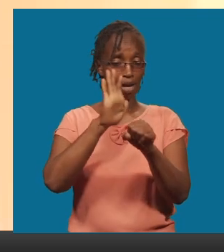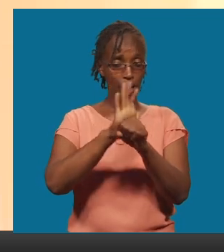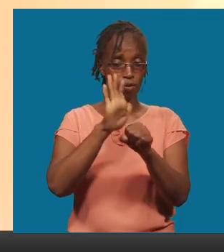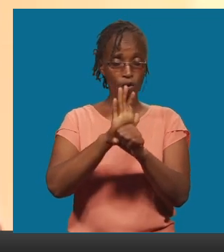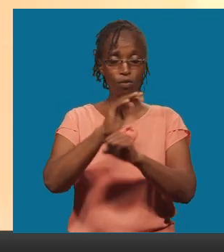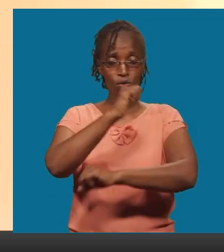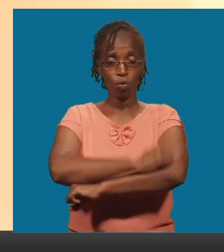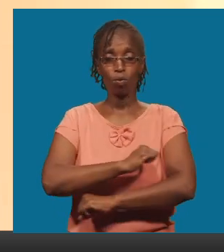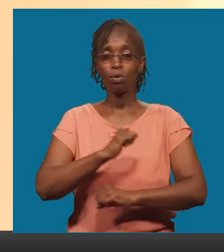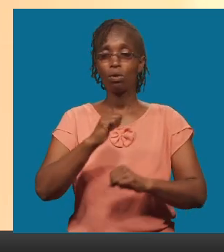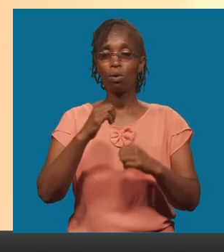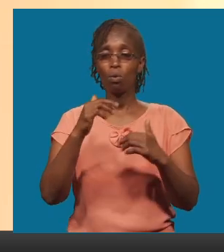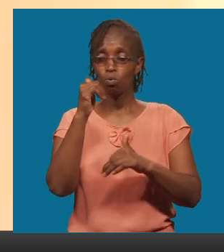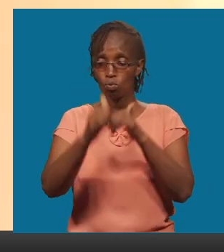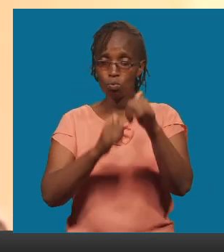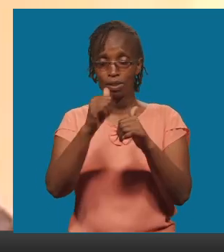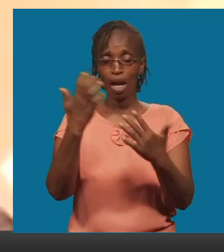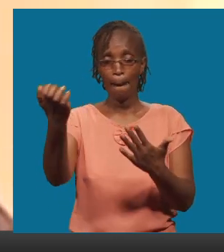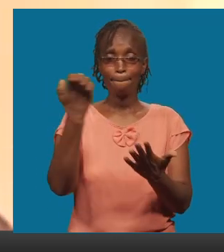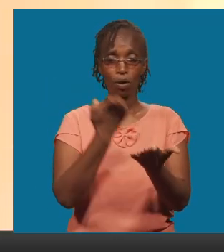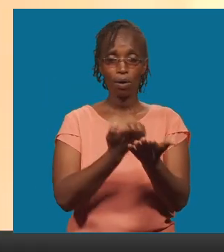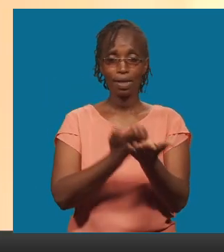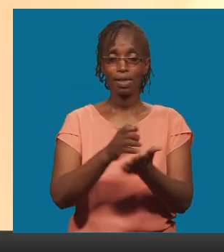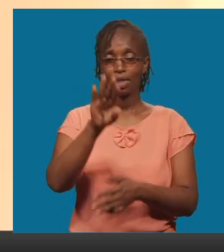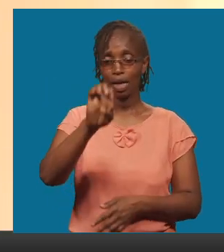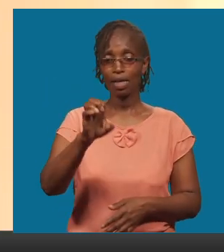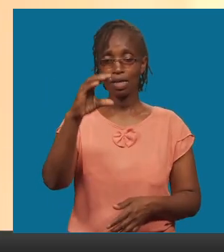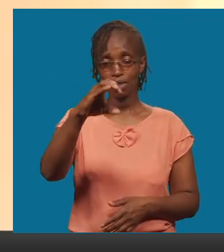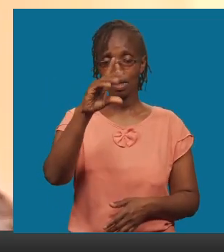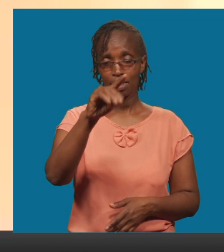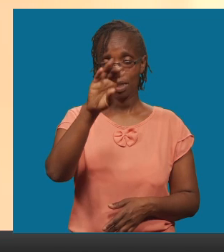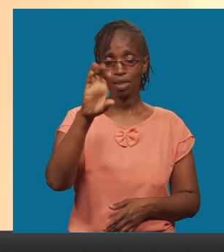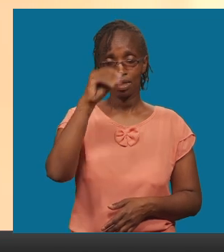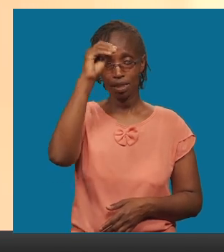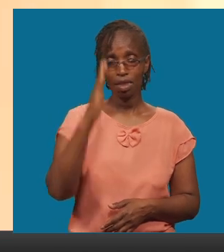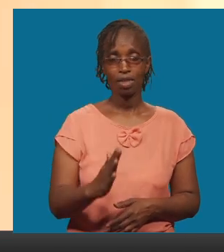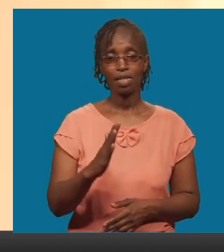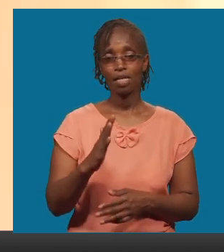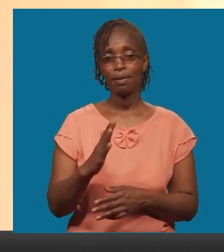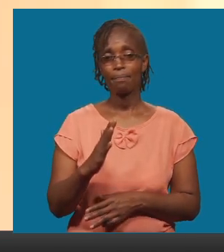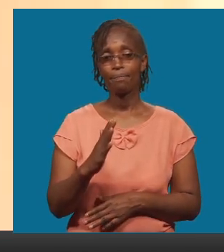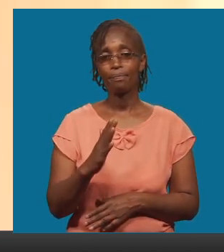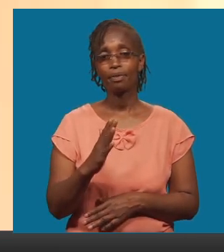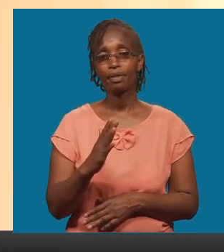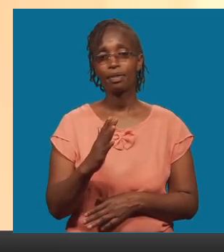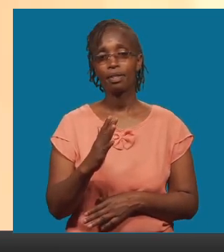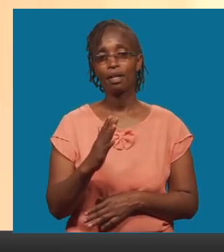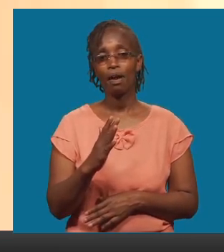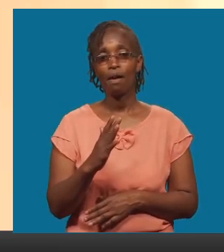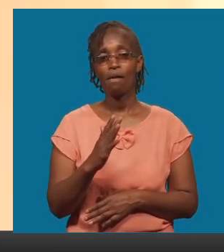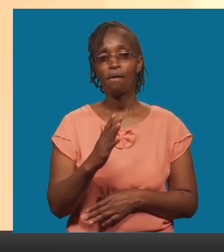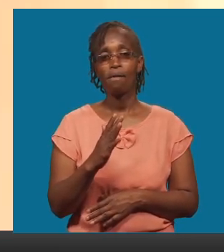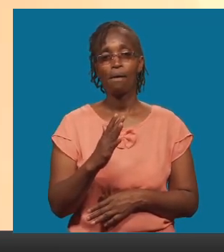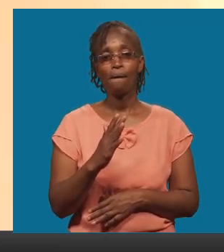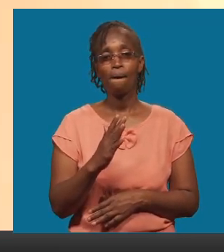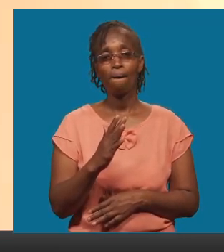the ECD teachers that we employed are the ones who are teaching primary classes, at least the lower ones. So it